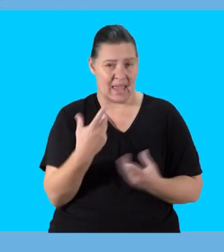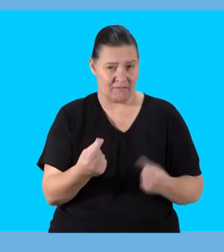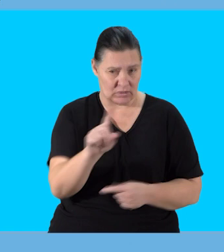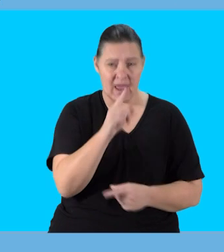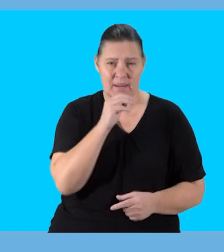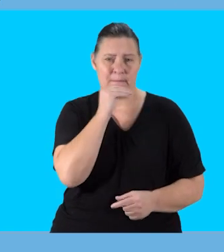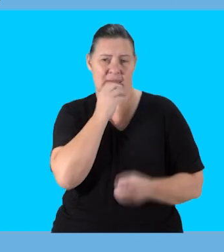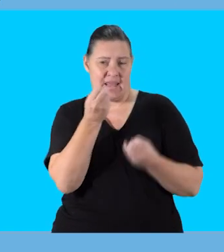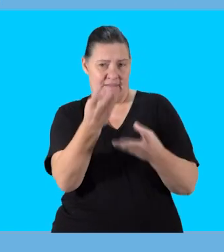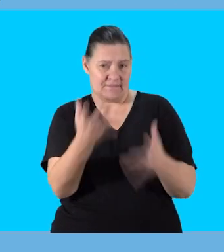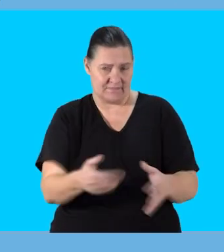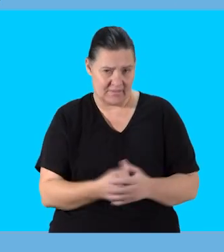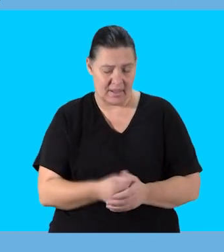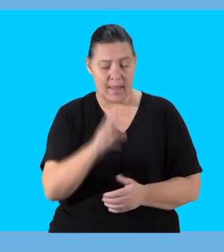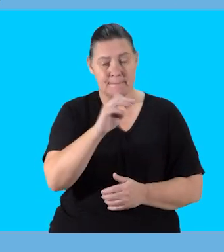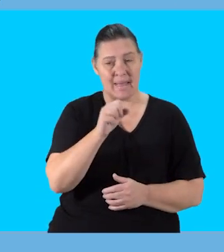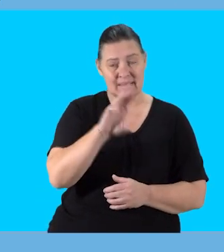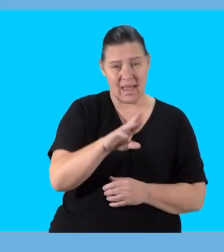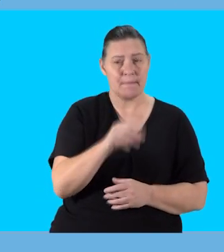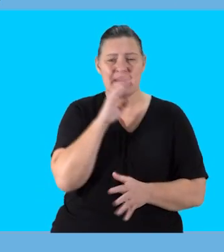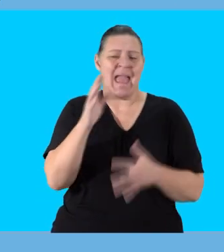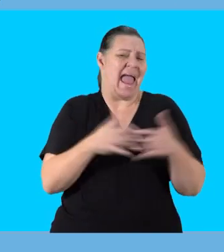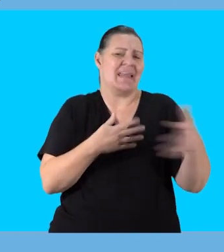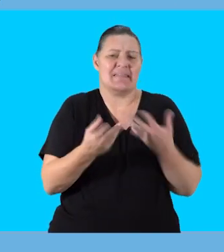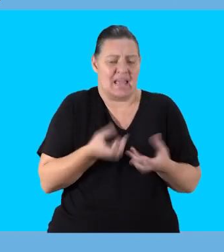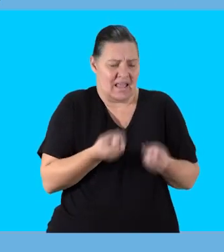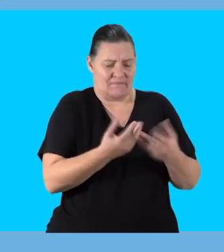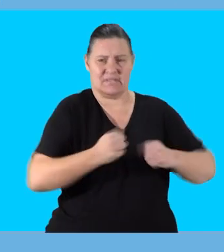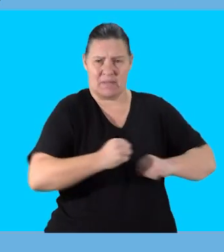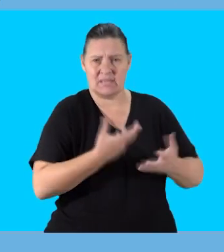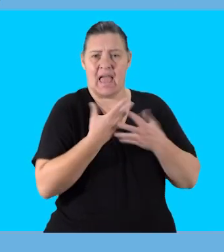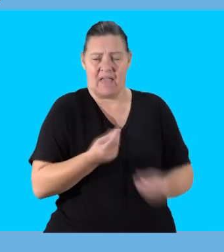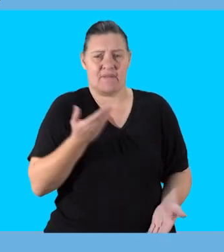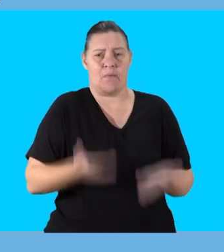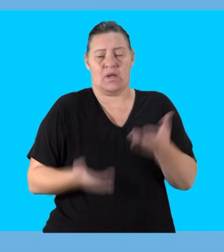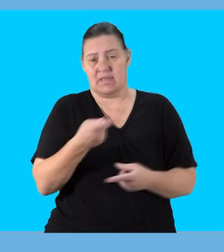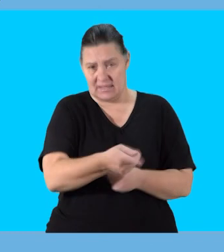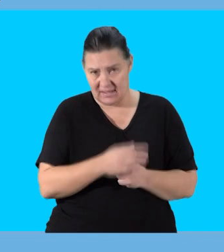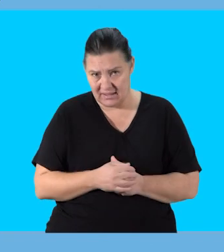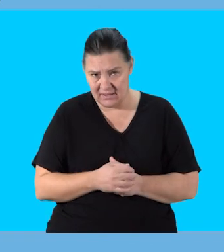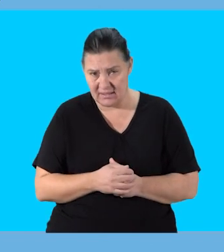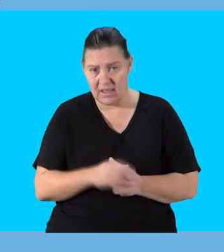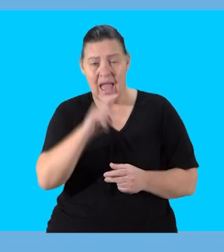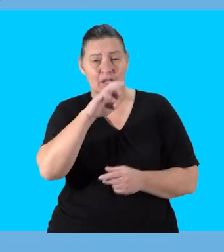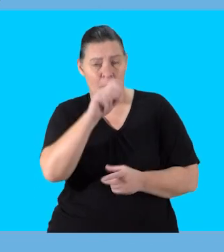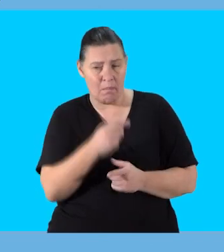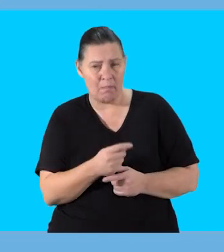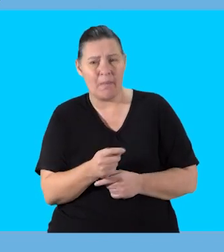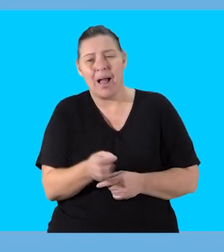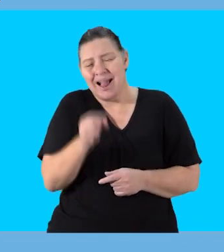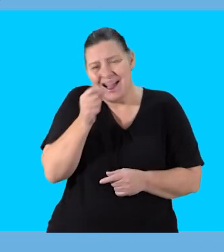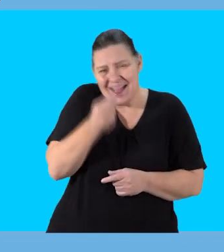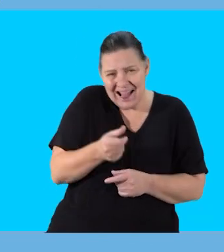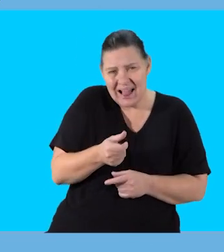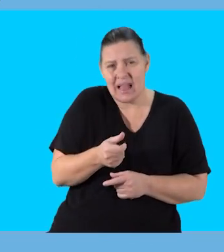that their definitions are given to you. So matter is anything that occupies space and has mass. An atom is the